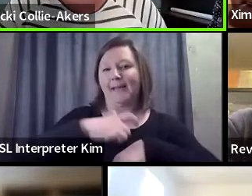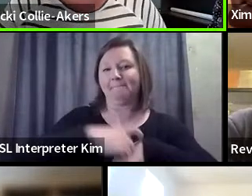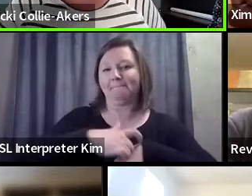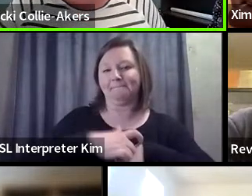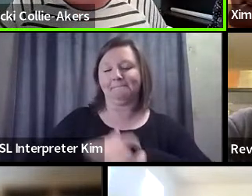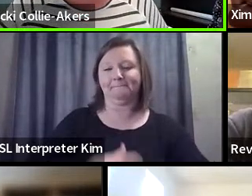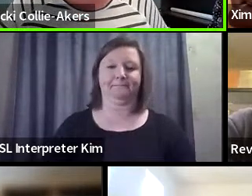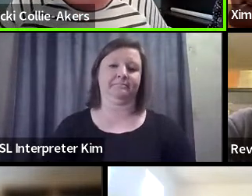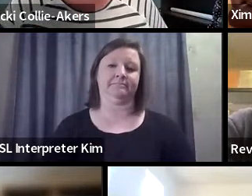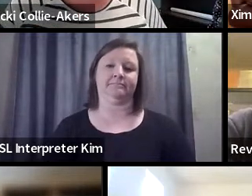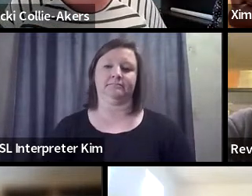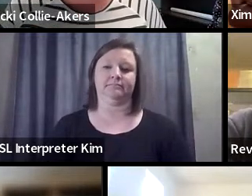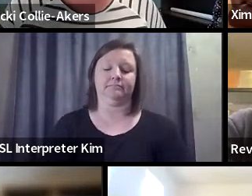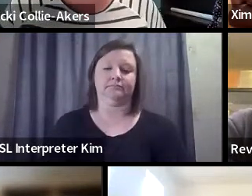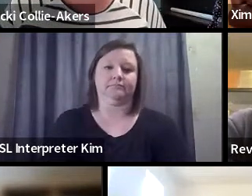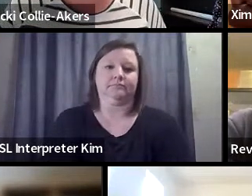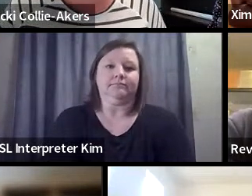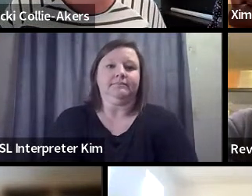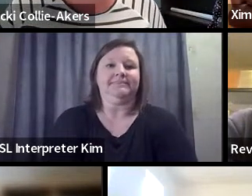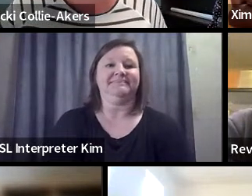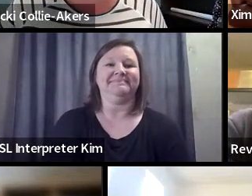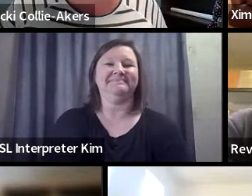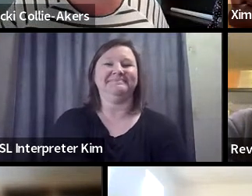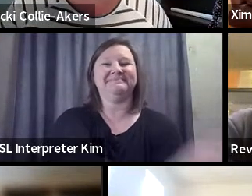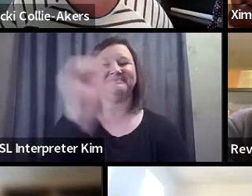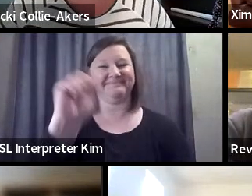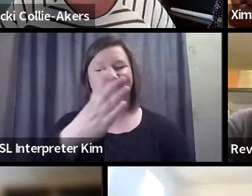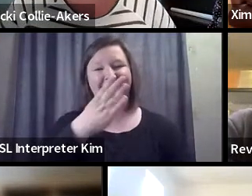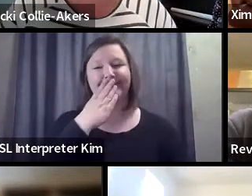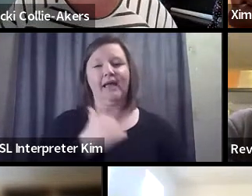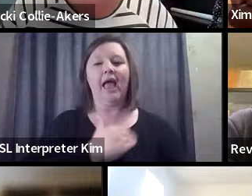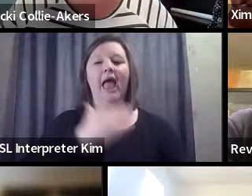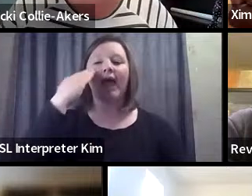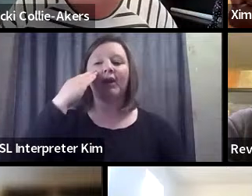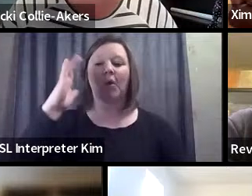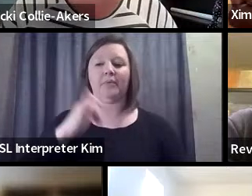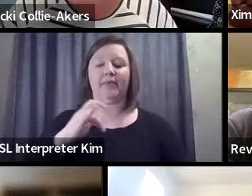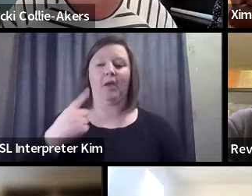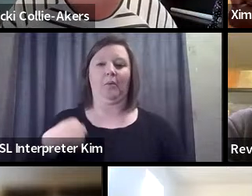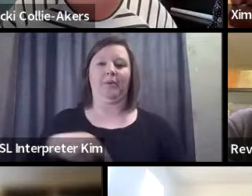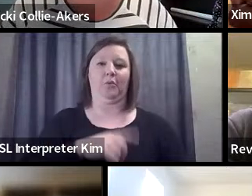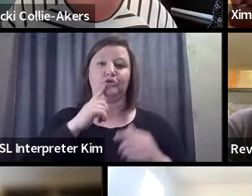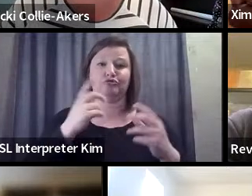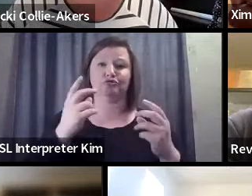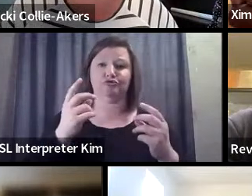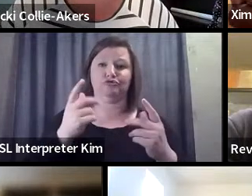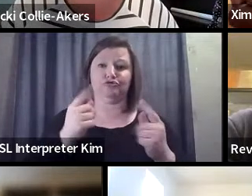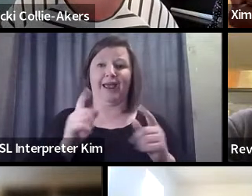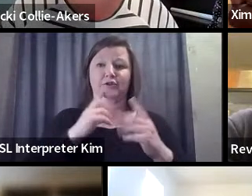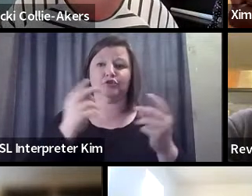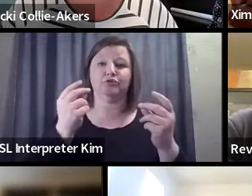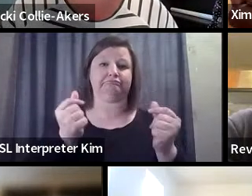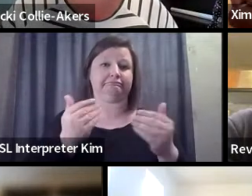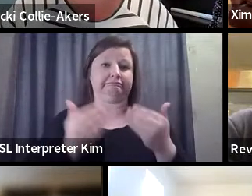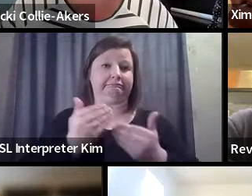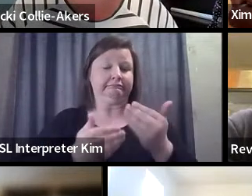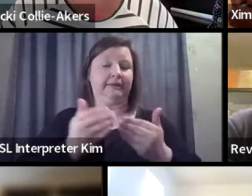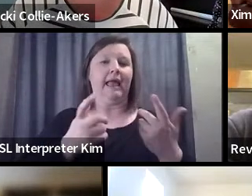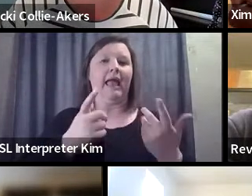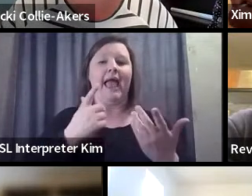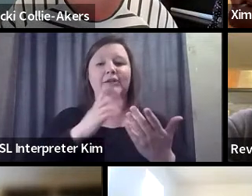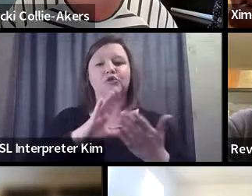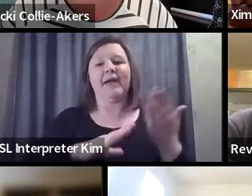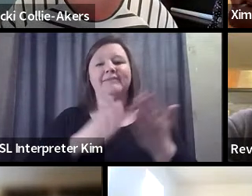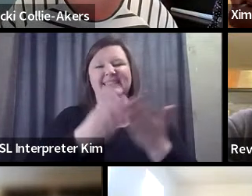Hawkinson. All right, thank you. Yeah, I know we'll try to expedite it. I do have some basic science stuff as well